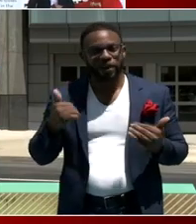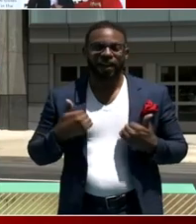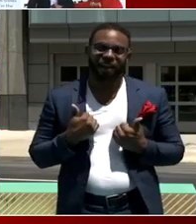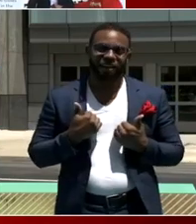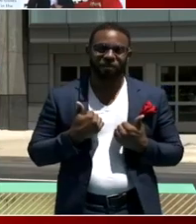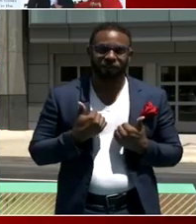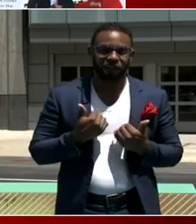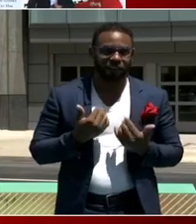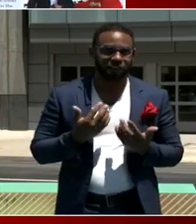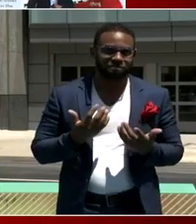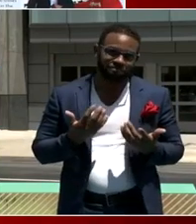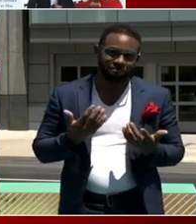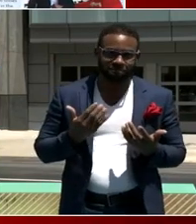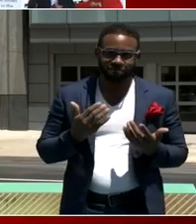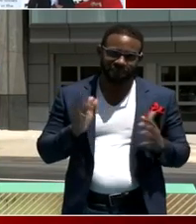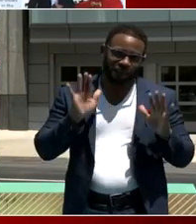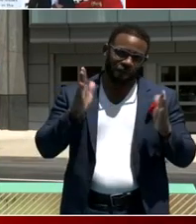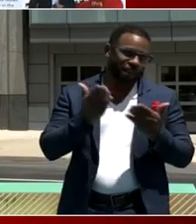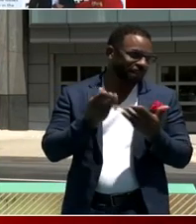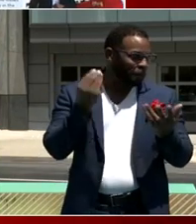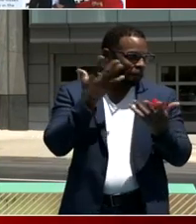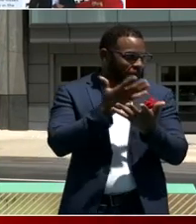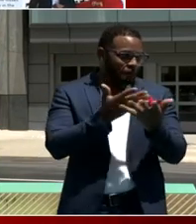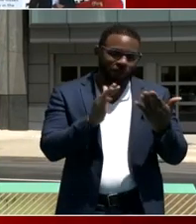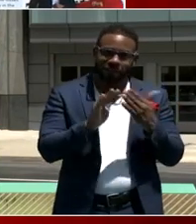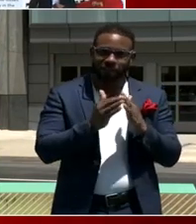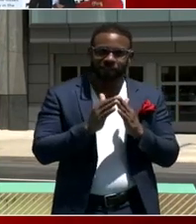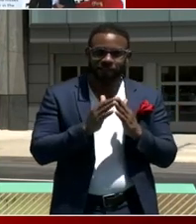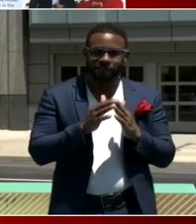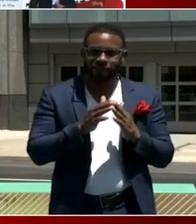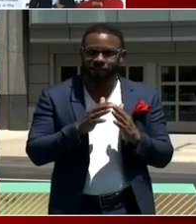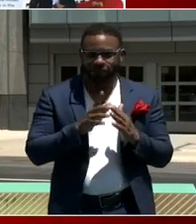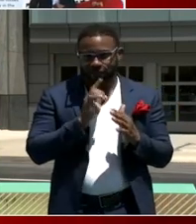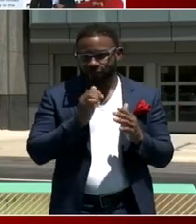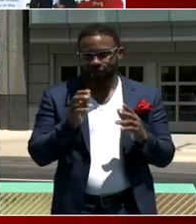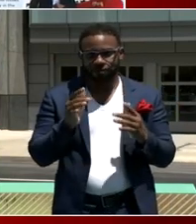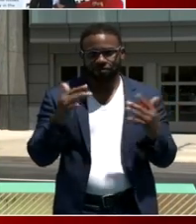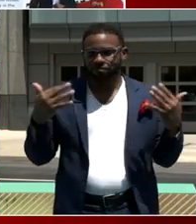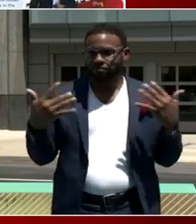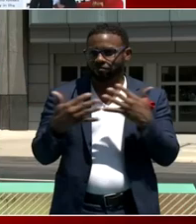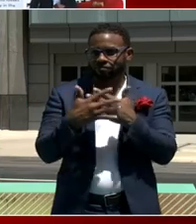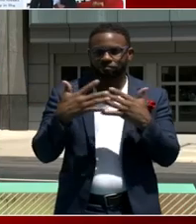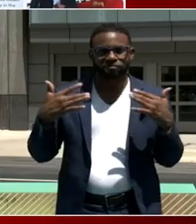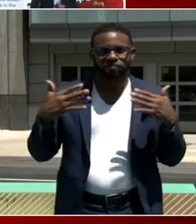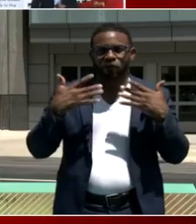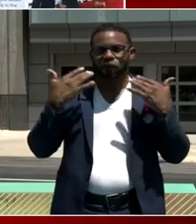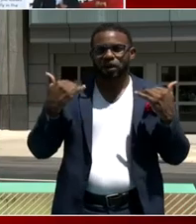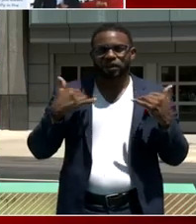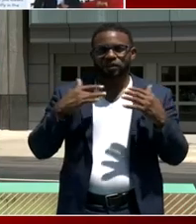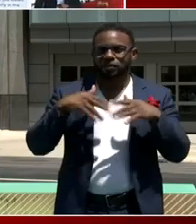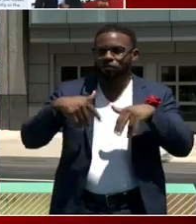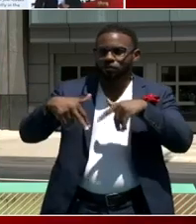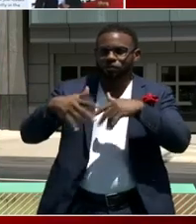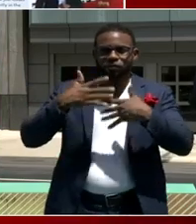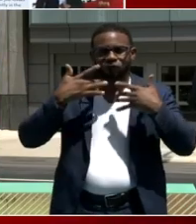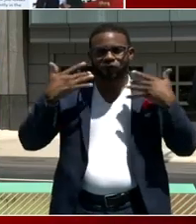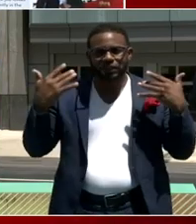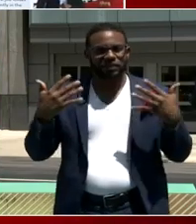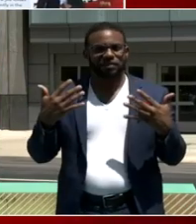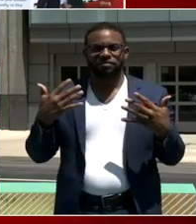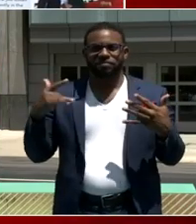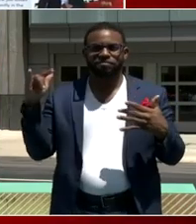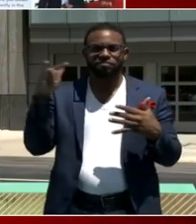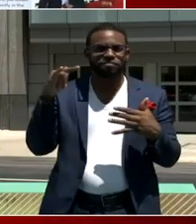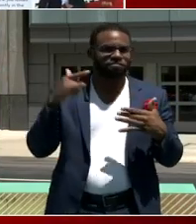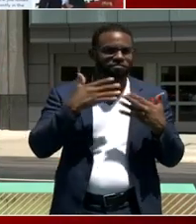have great amenities. We're transit friendly. We're pedestrian friendly. We